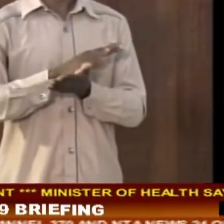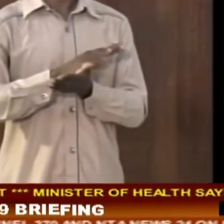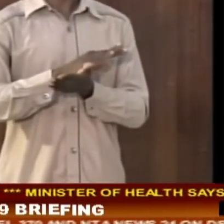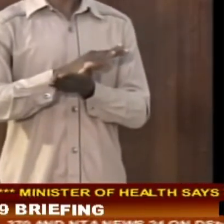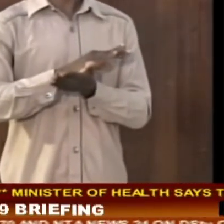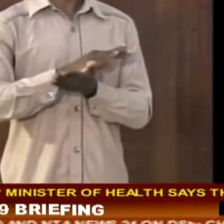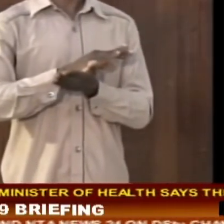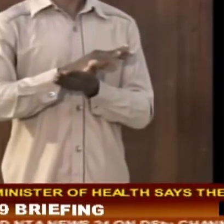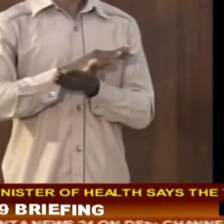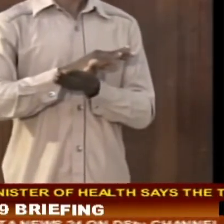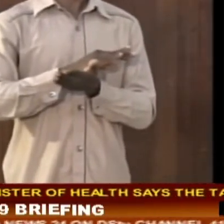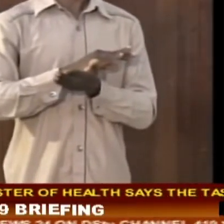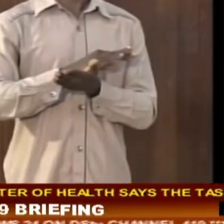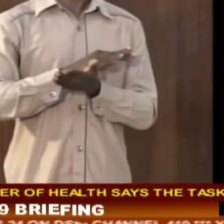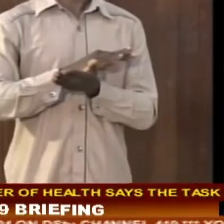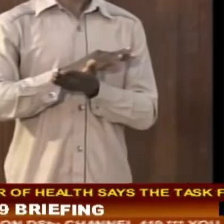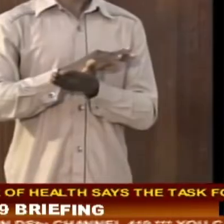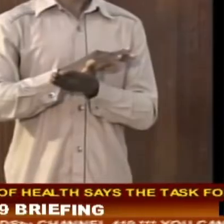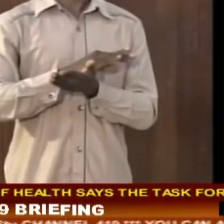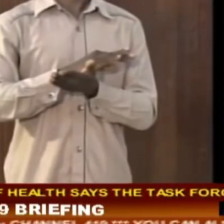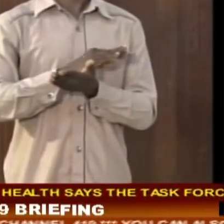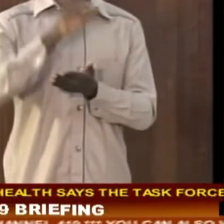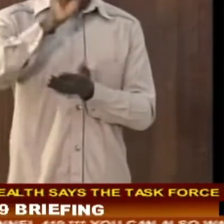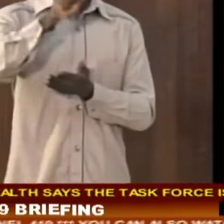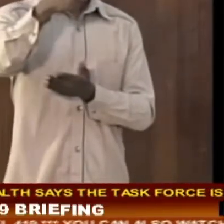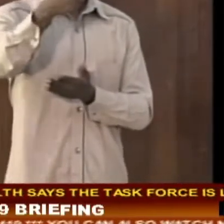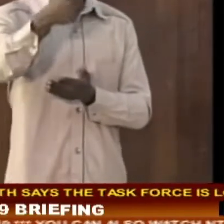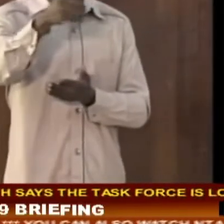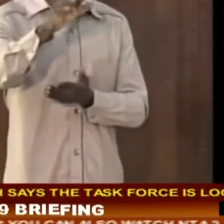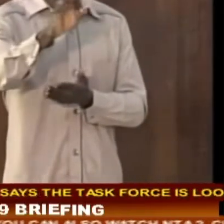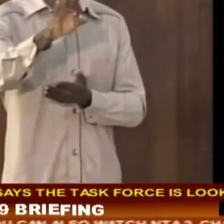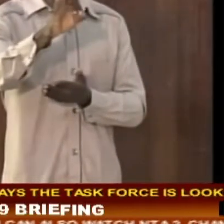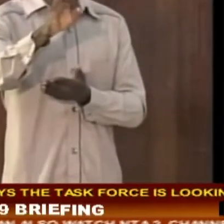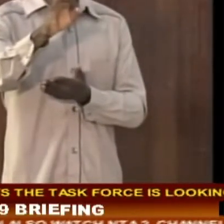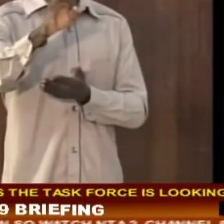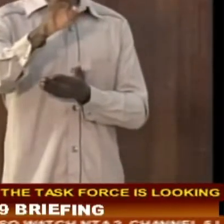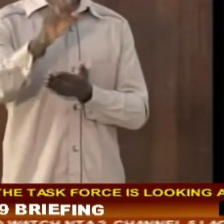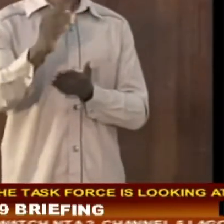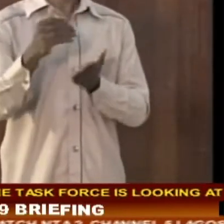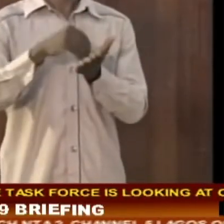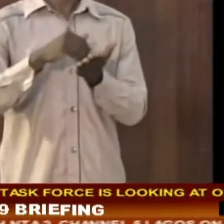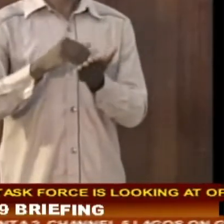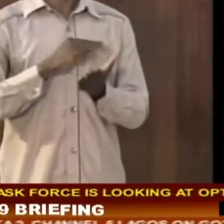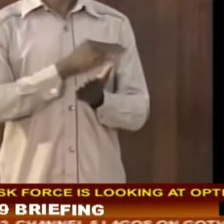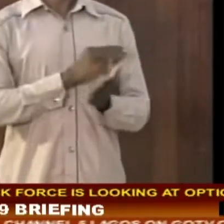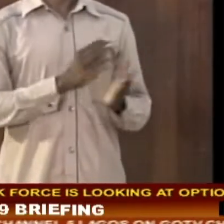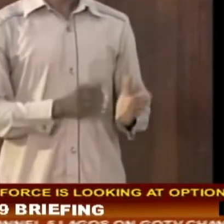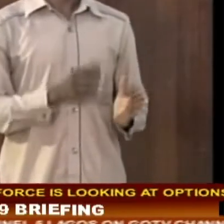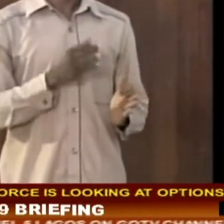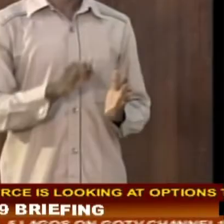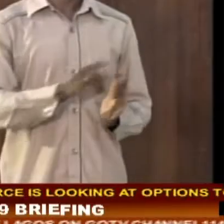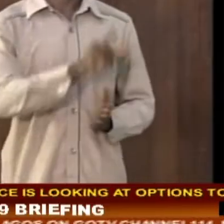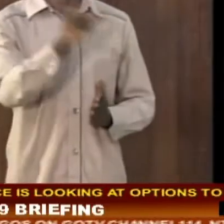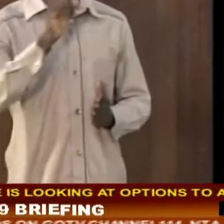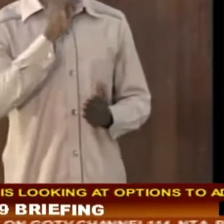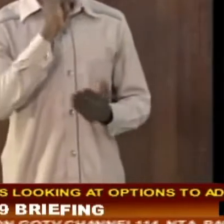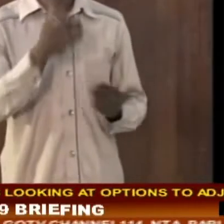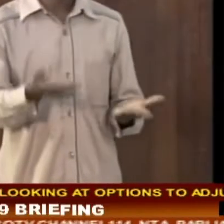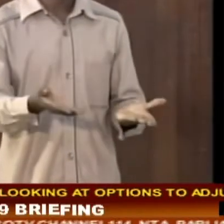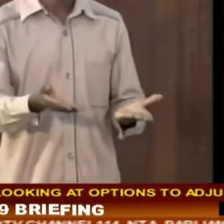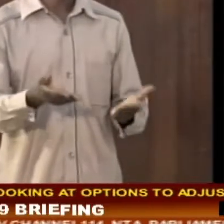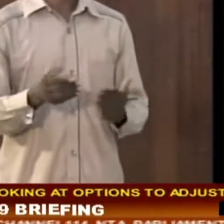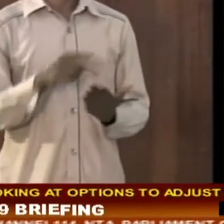newspapers so sgfr again the minister of Aviation is not here but